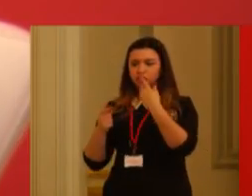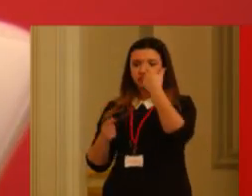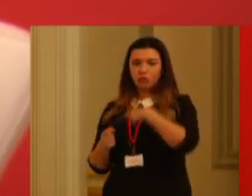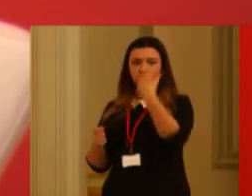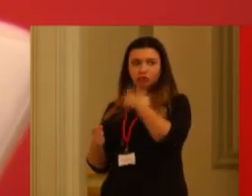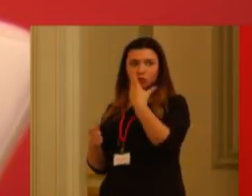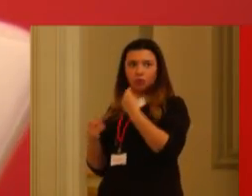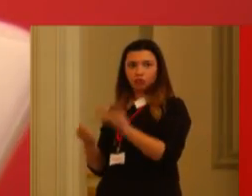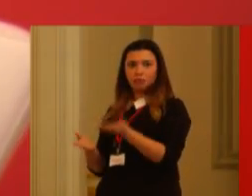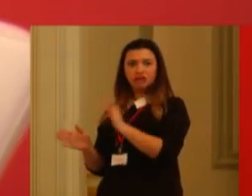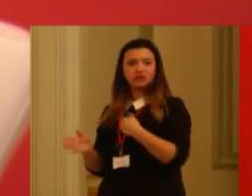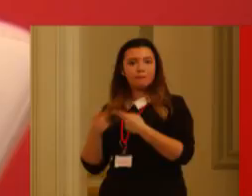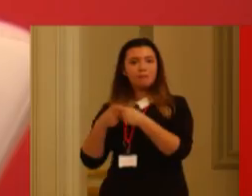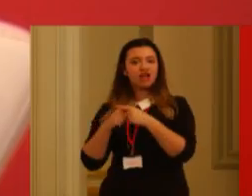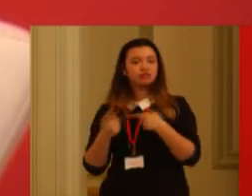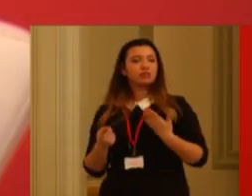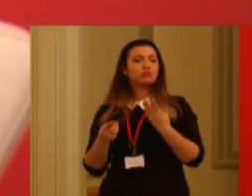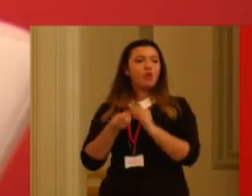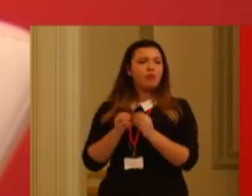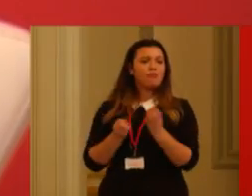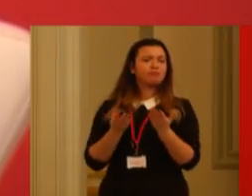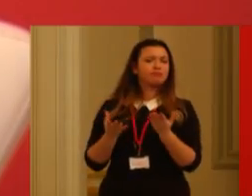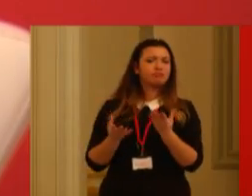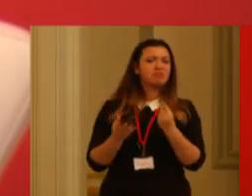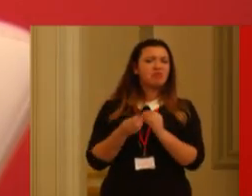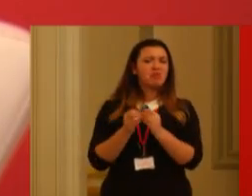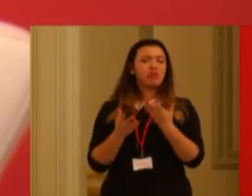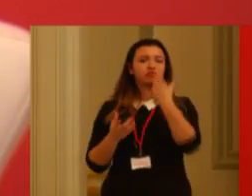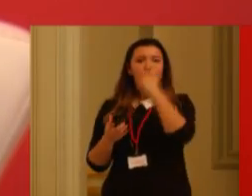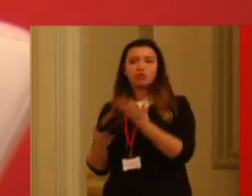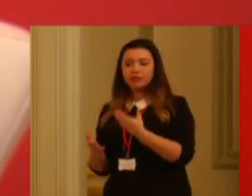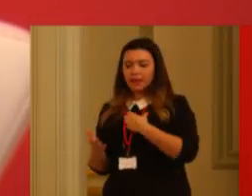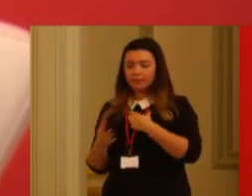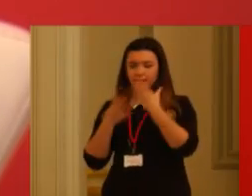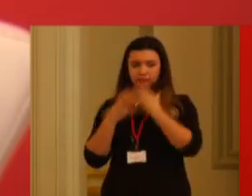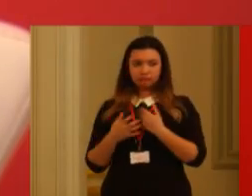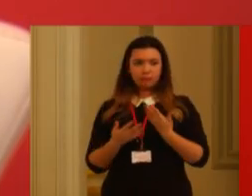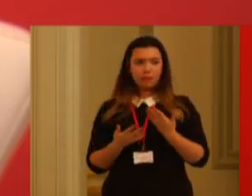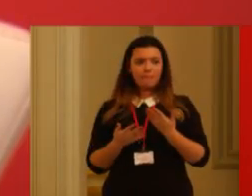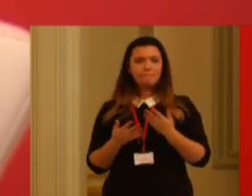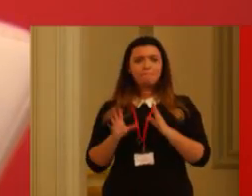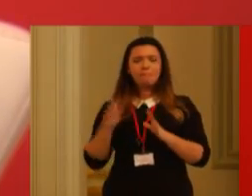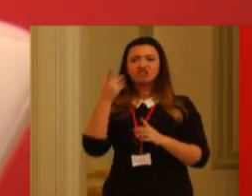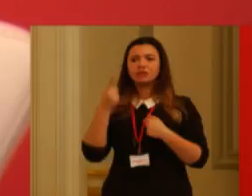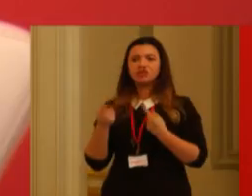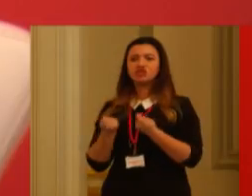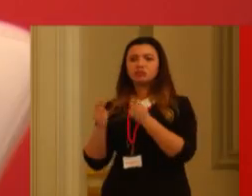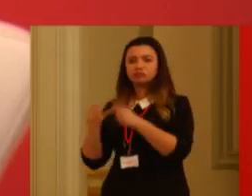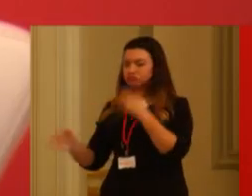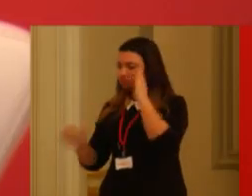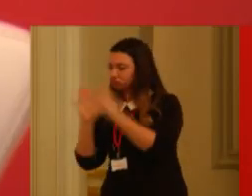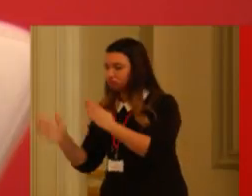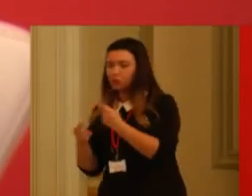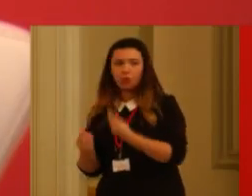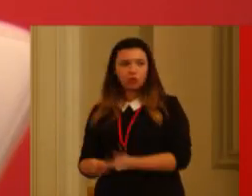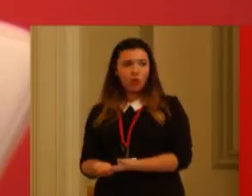do, then they run into challenges, problems once they marry in their own families, and it's going to suffocate them because they won't